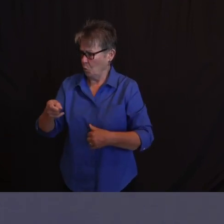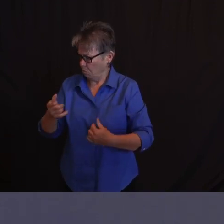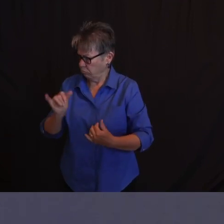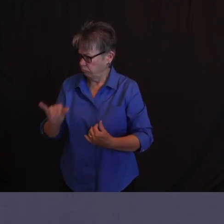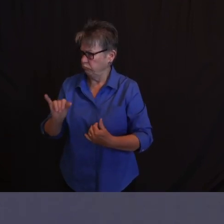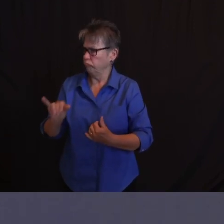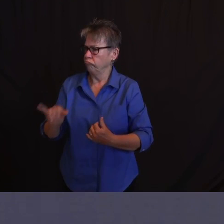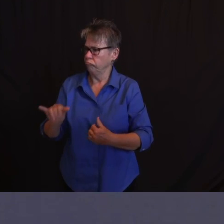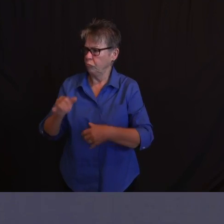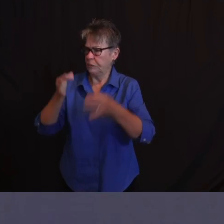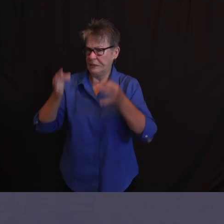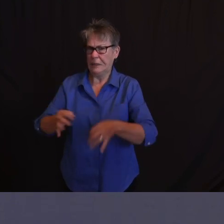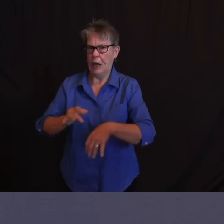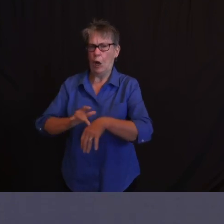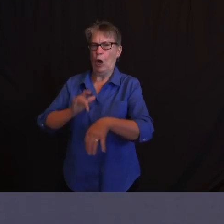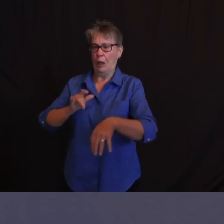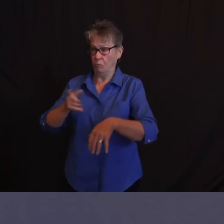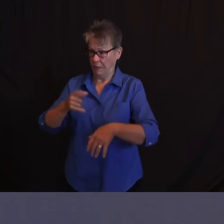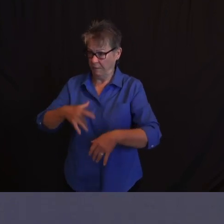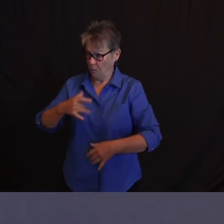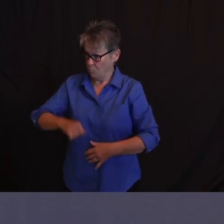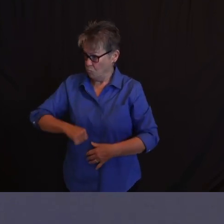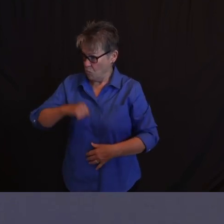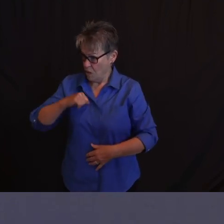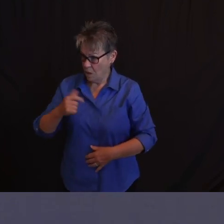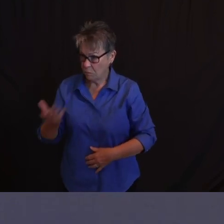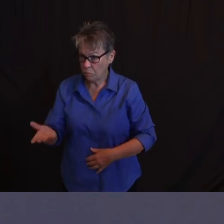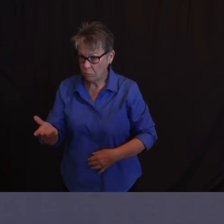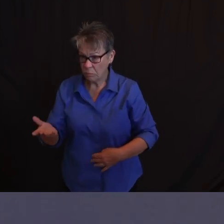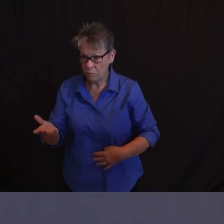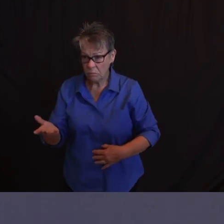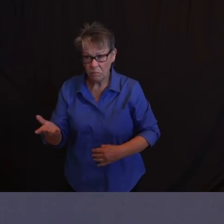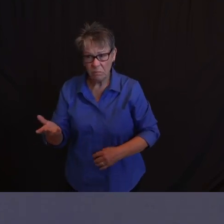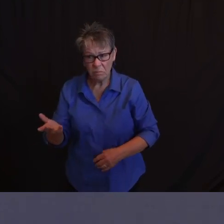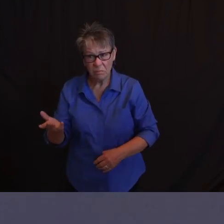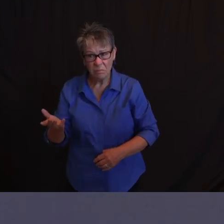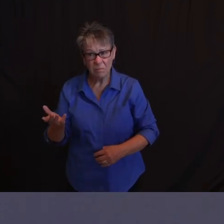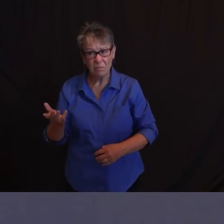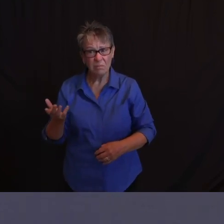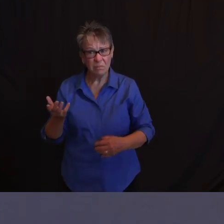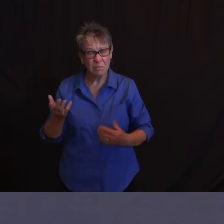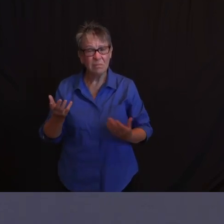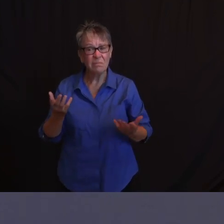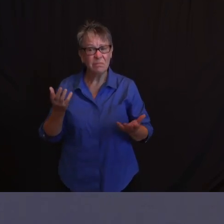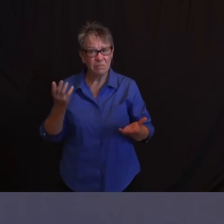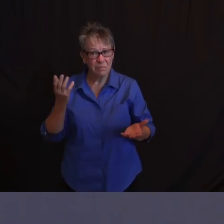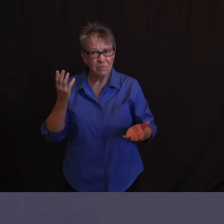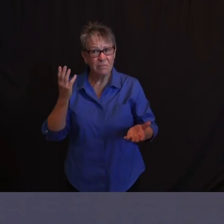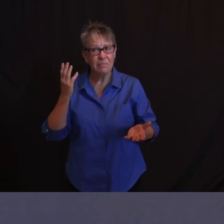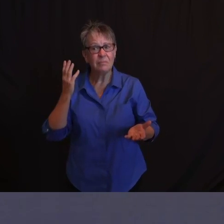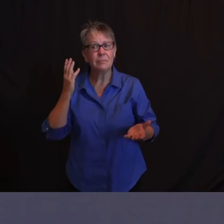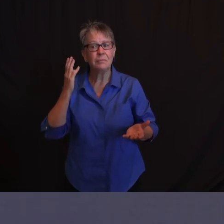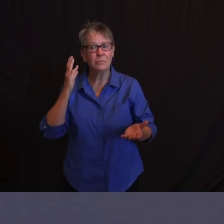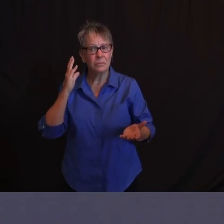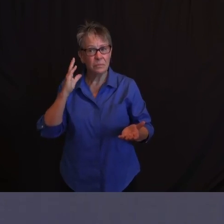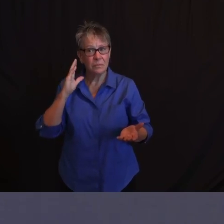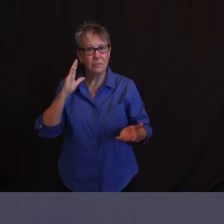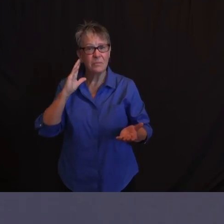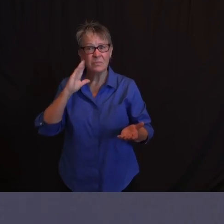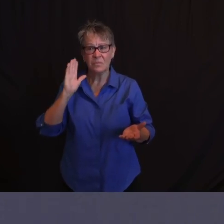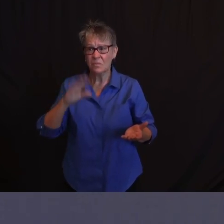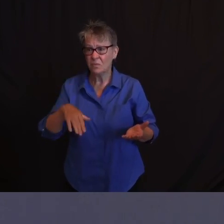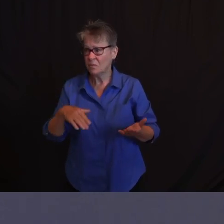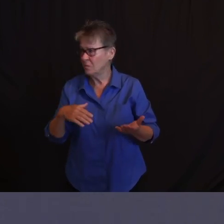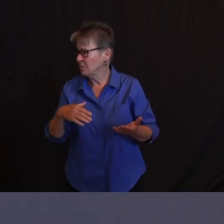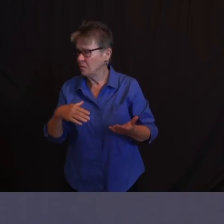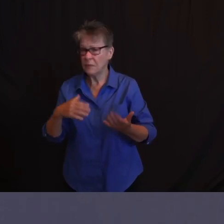a little over 6.5 weeks away from school starting, end of August. We're hearing that a lot of teachers still not sure about going back. Some may